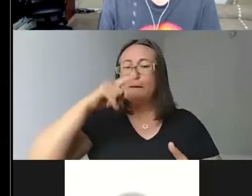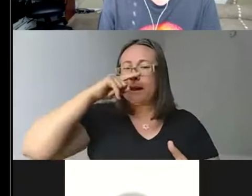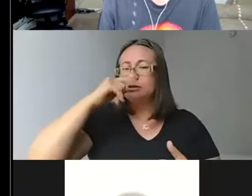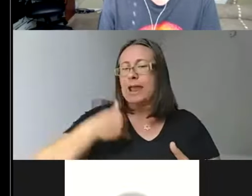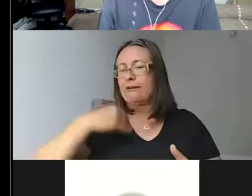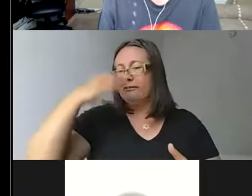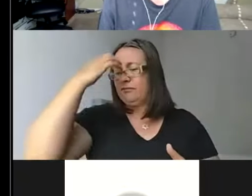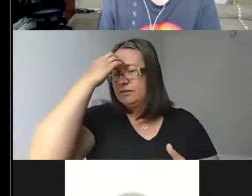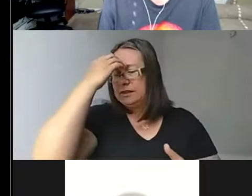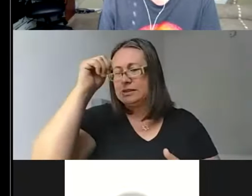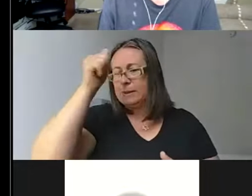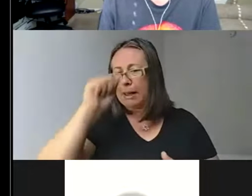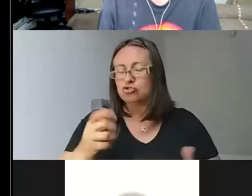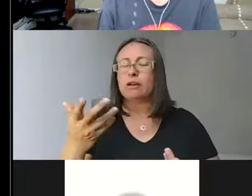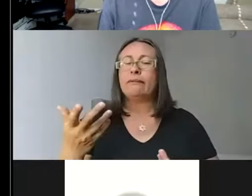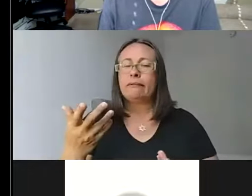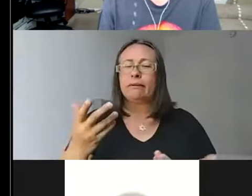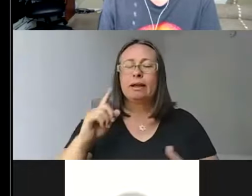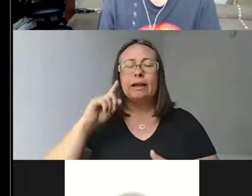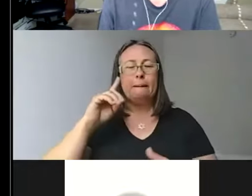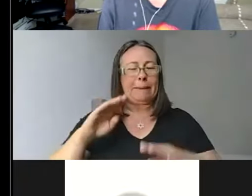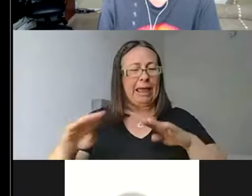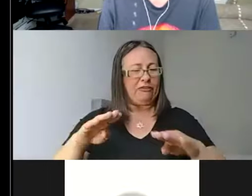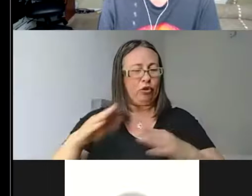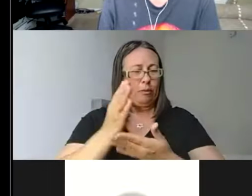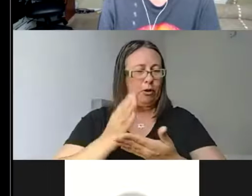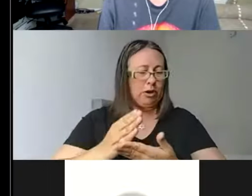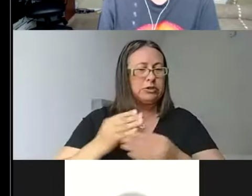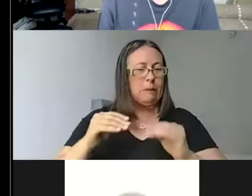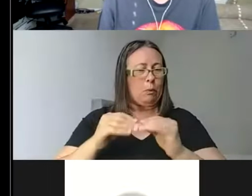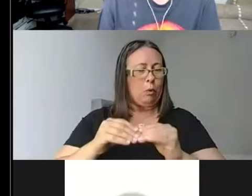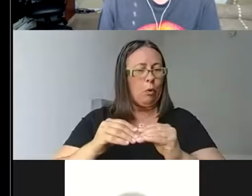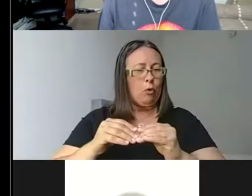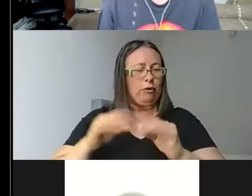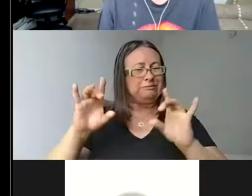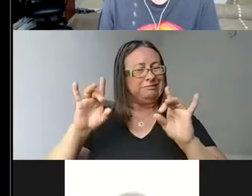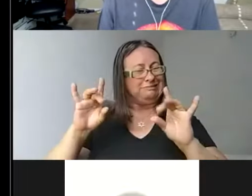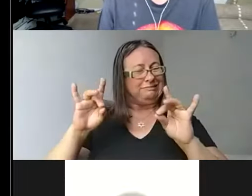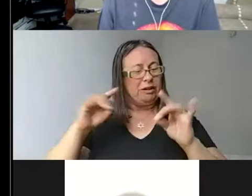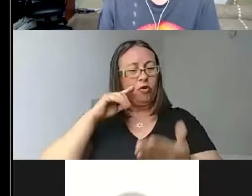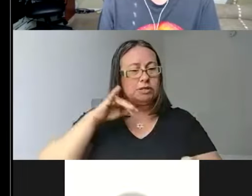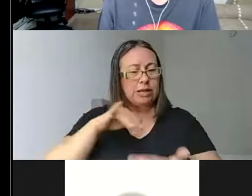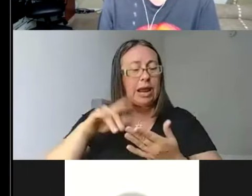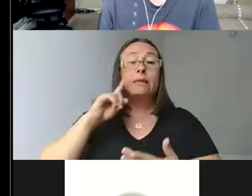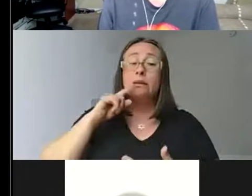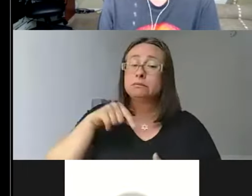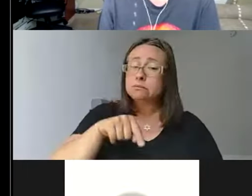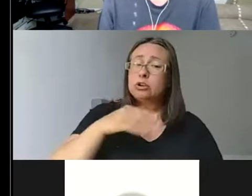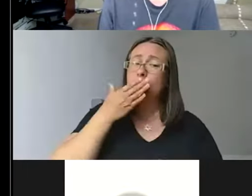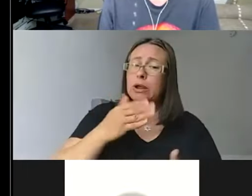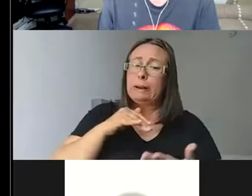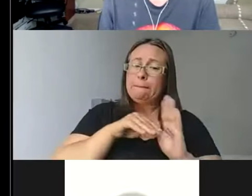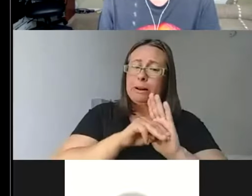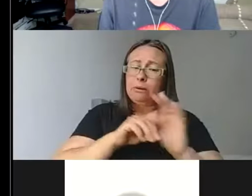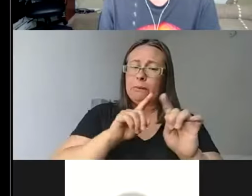behavioral aspects I think are a lot trickier, but people study those too. So I think they are very good models, but I think, there are plenty of ways